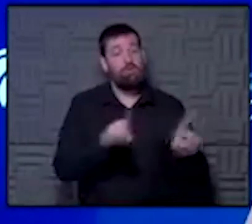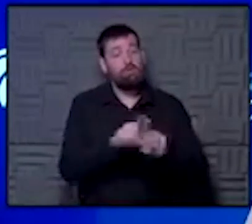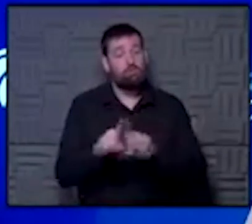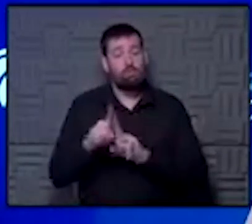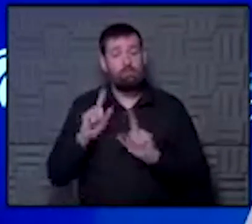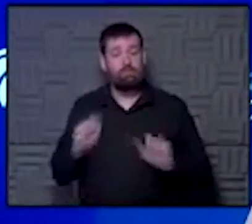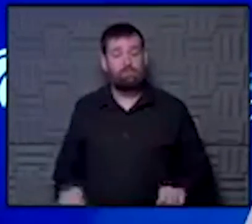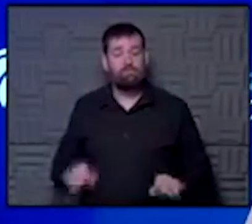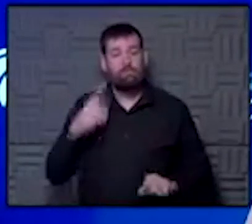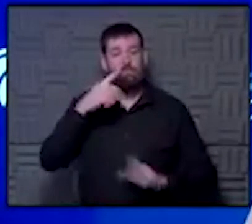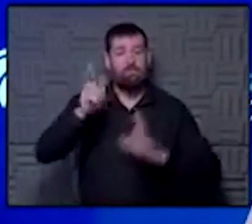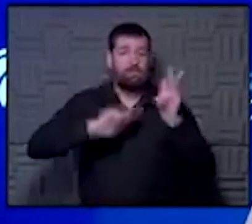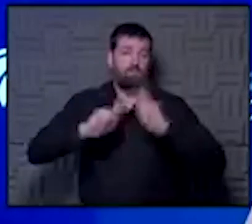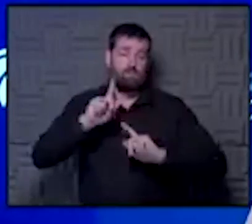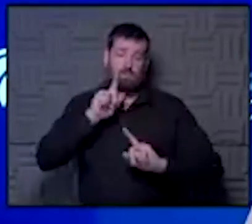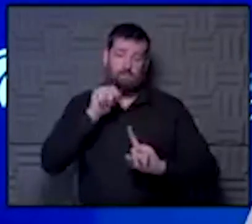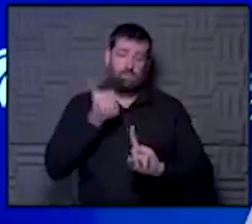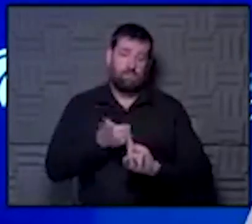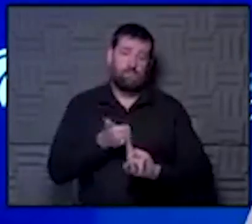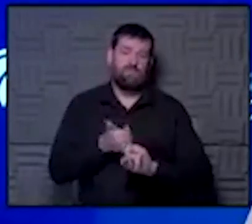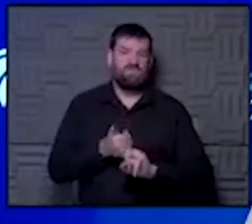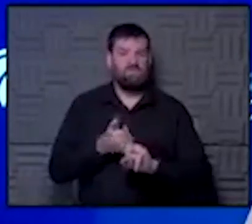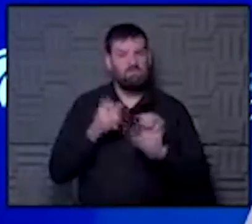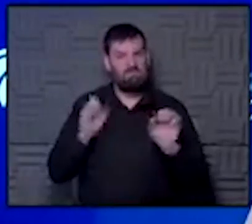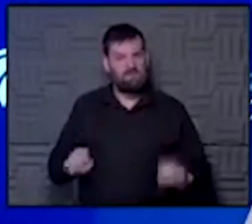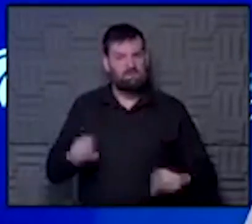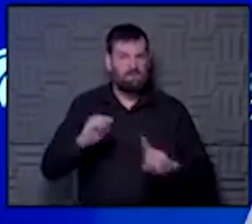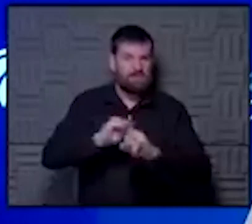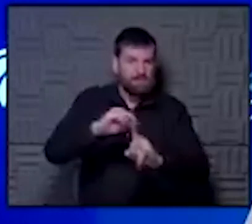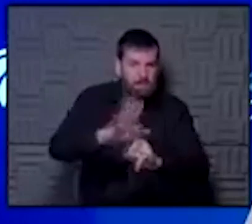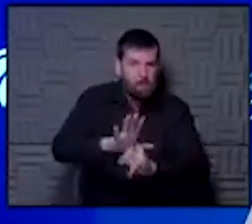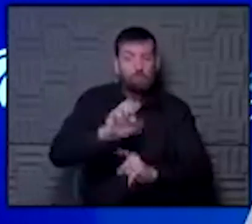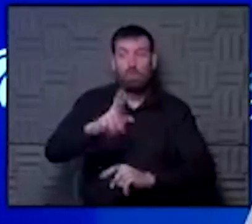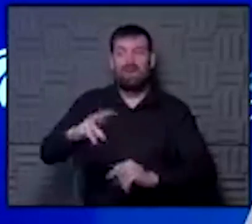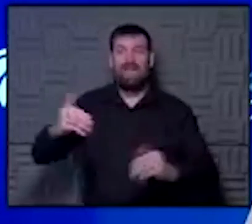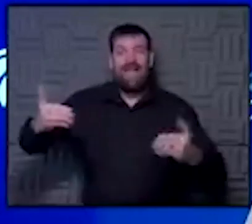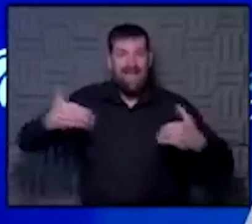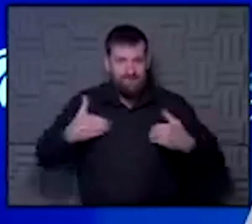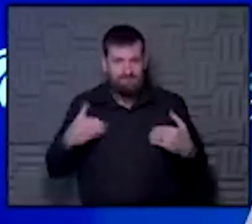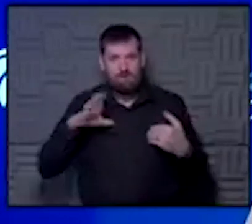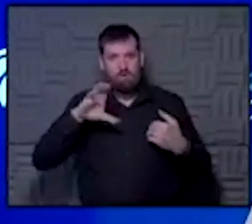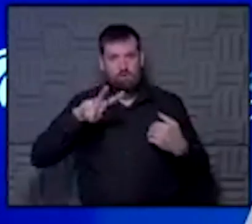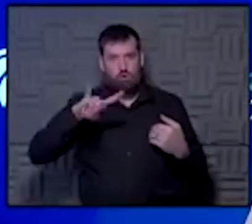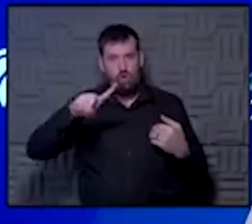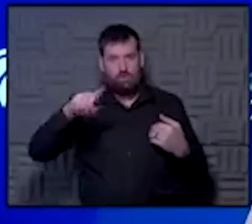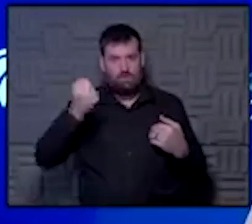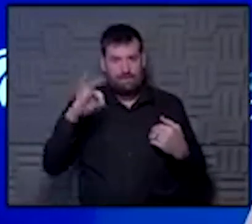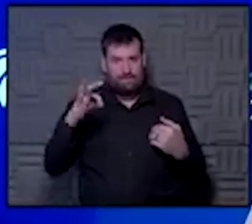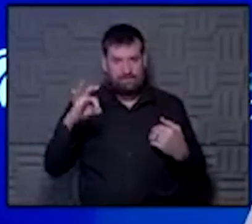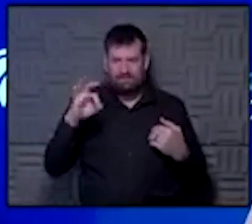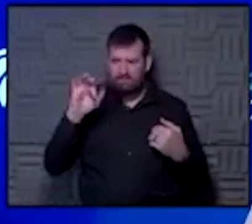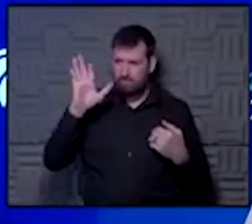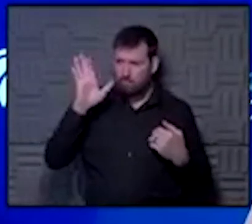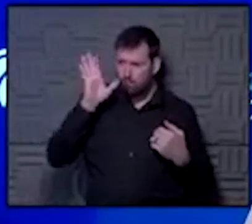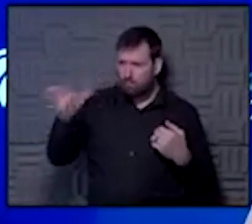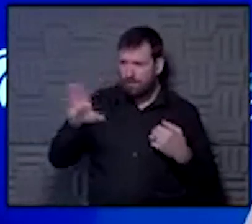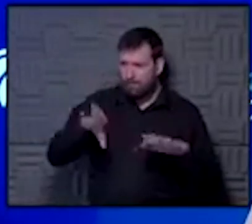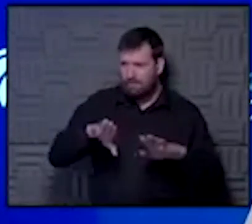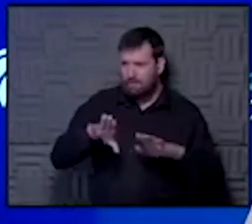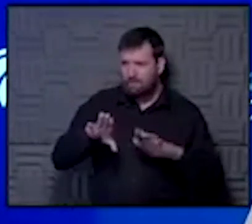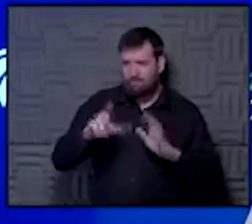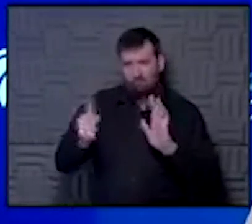who may have been exposed to or have COVID-19. Would that be breaking quarantine?